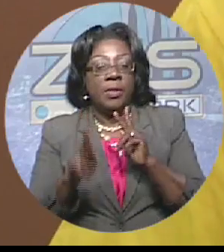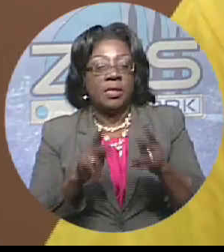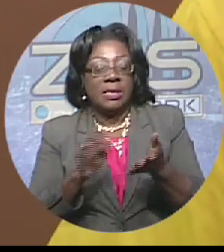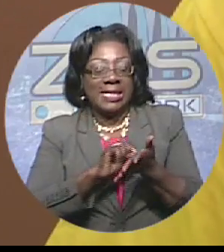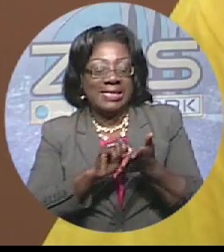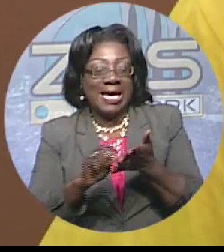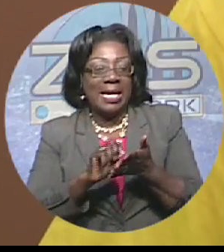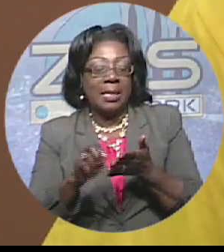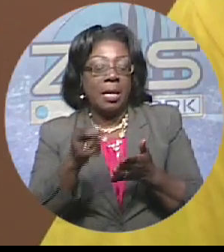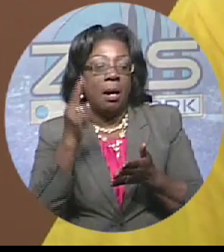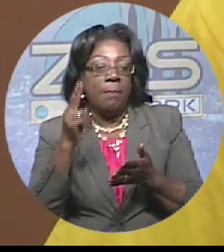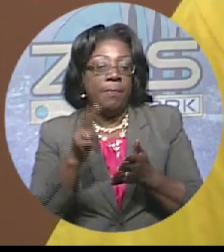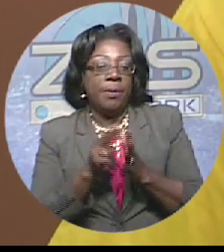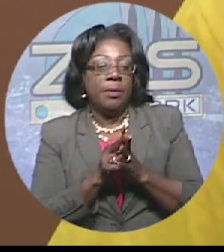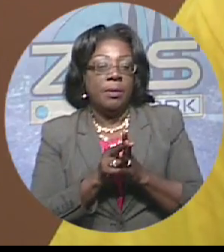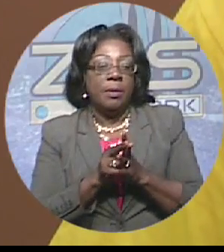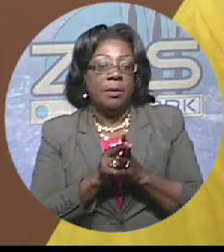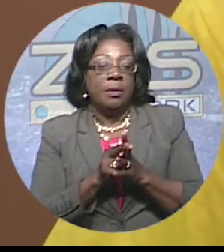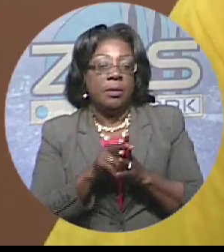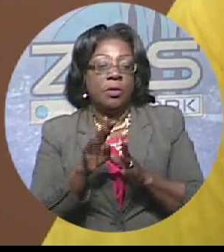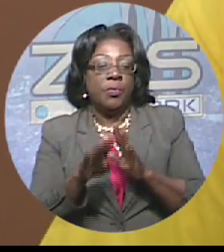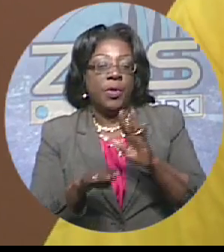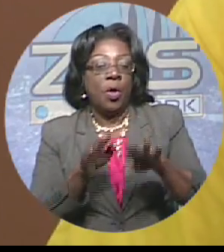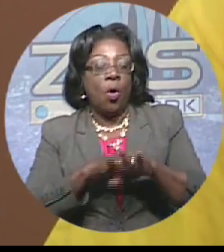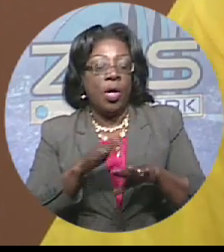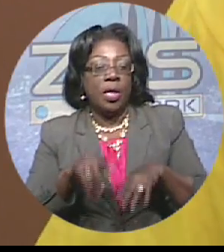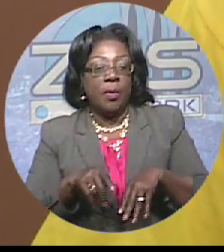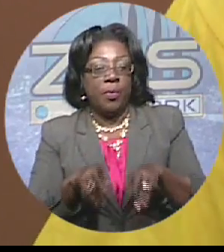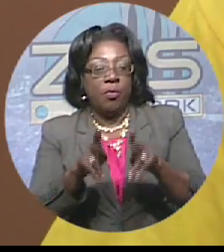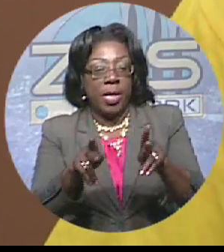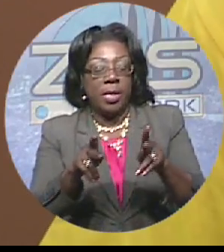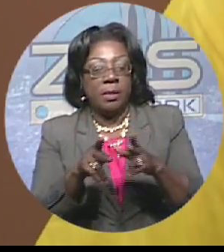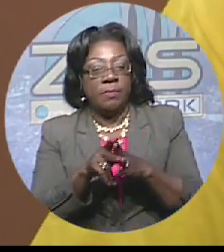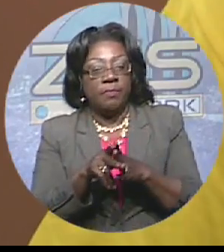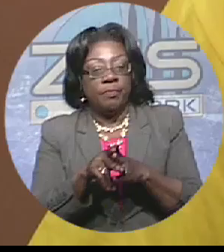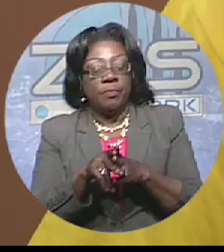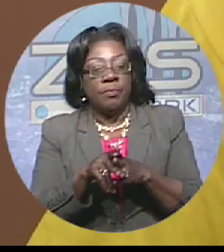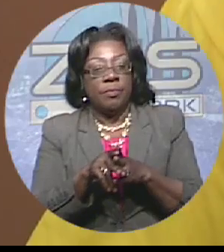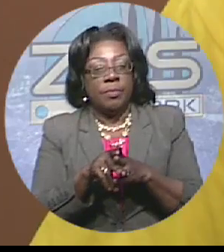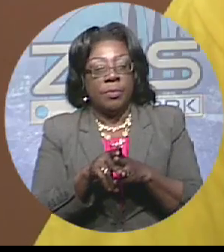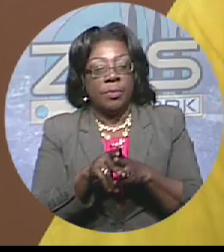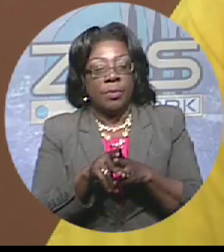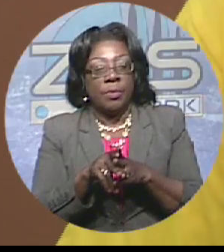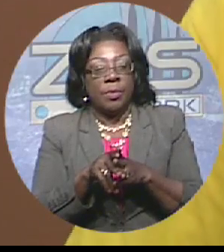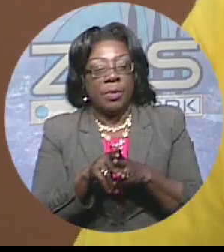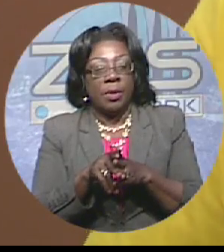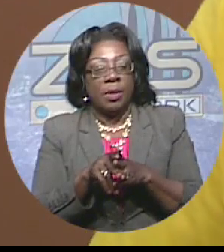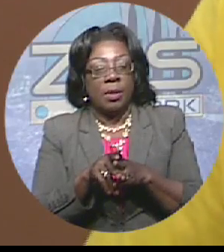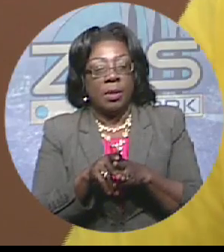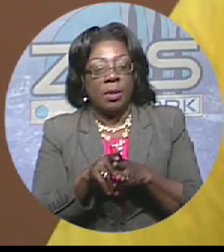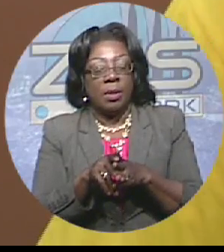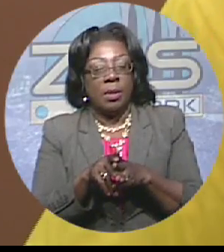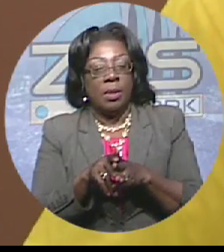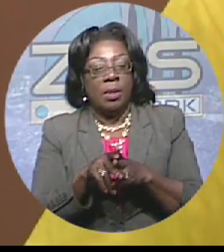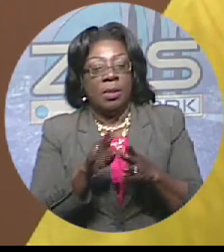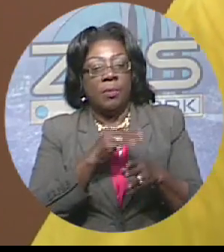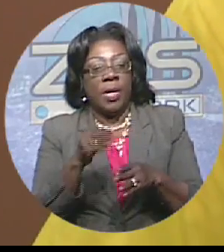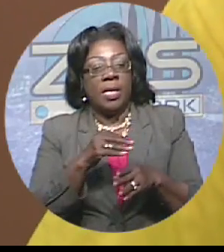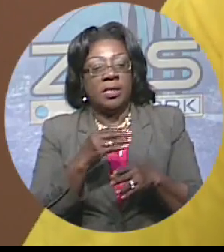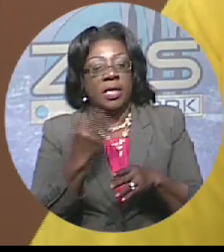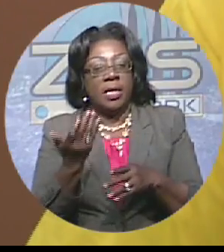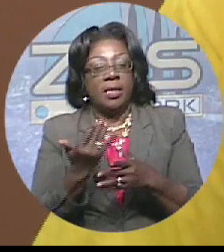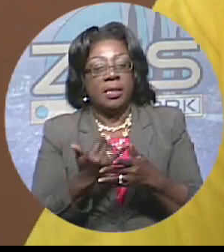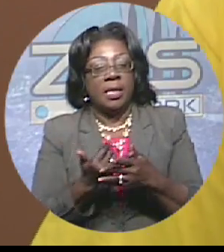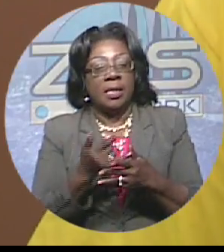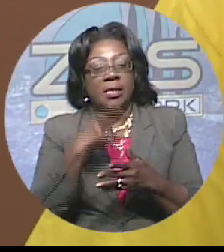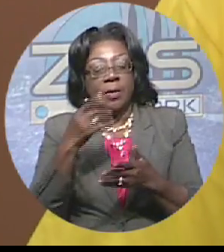up. From last year, persons are signing up. The bands are building good relationship, a good following. And the bands here today, they can contest for that.